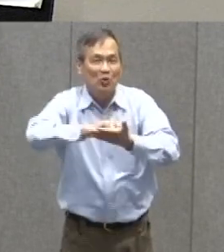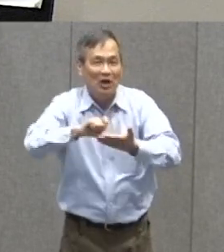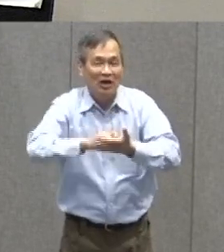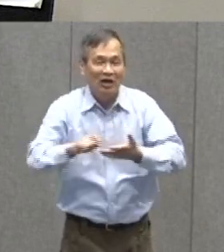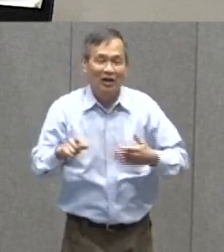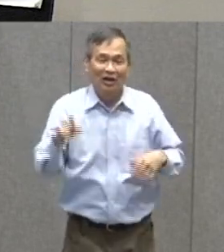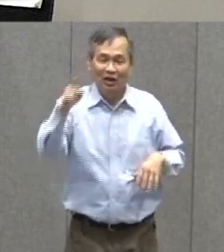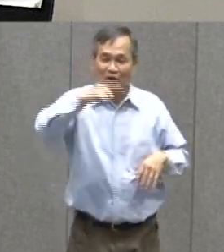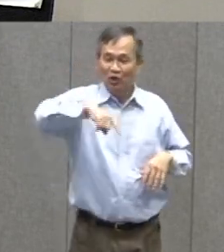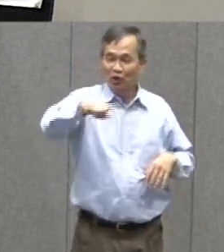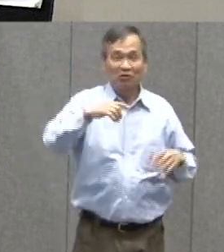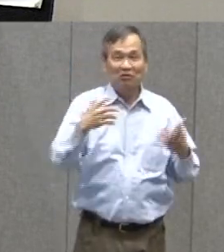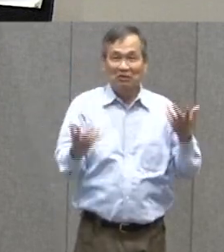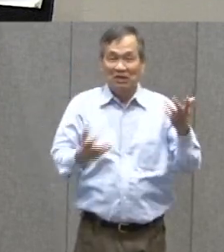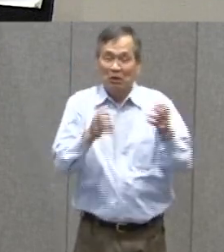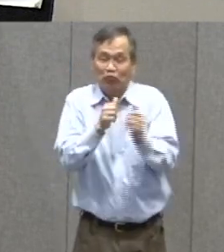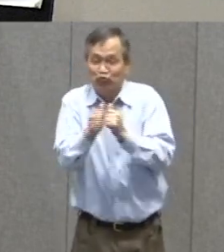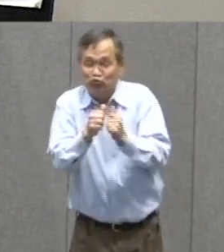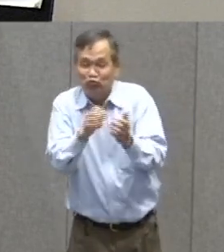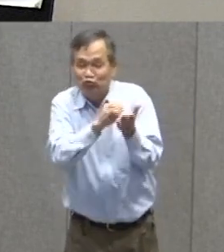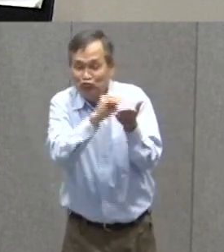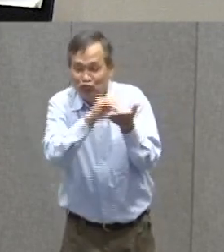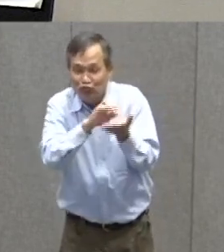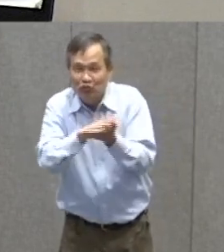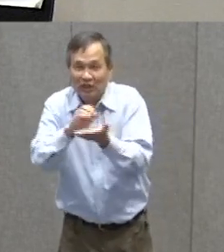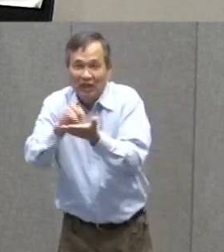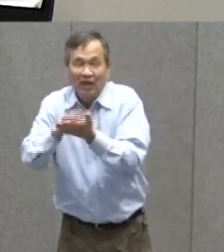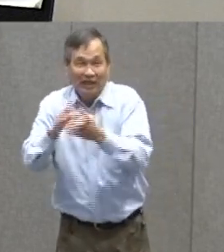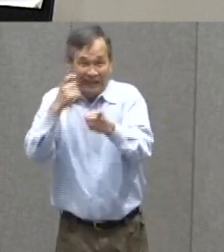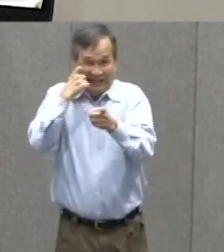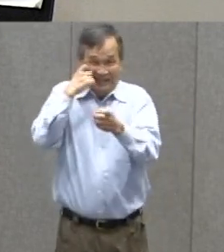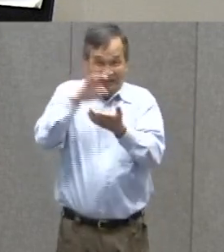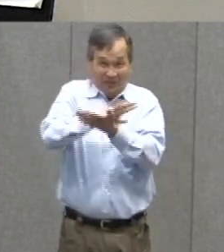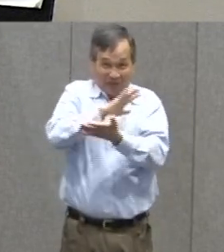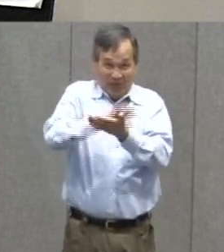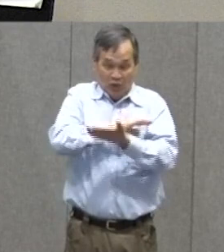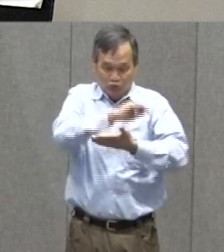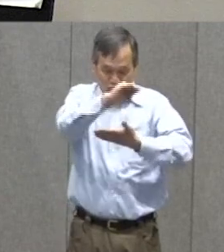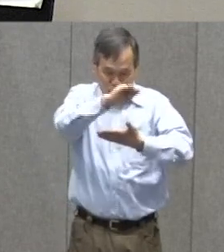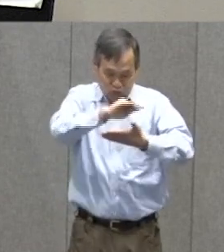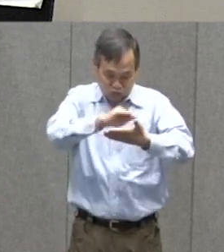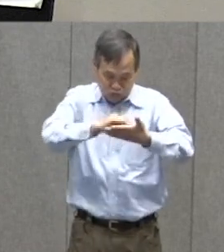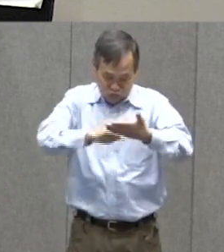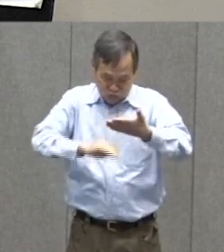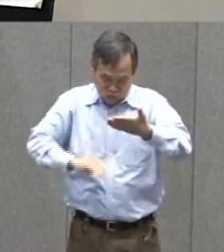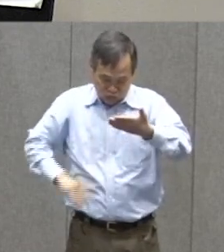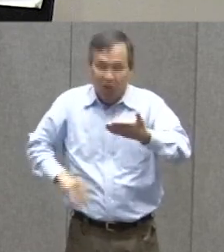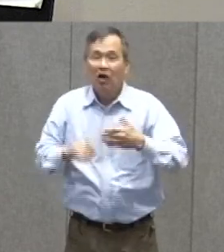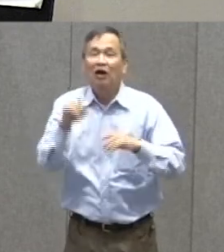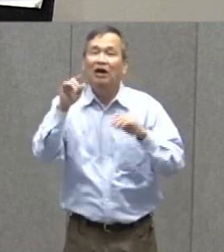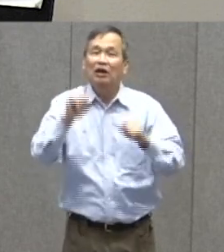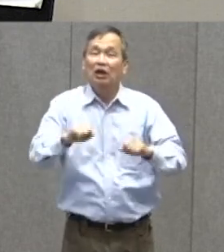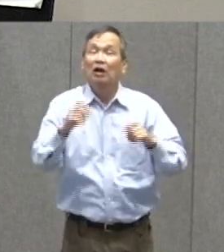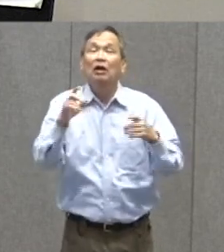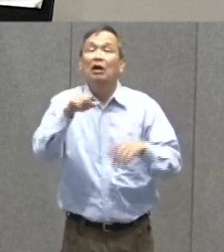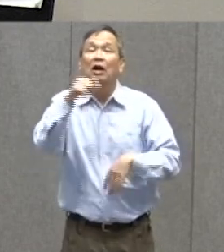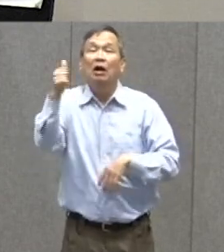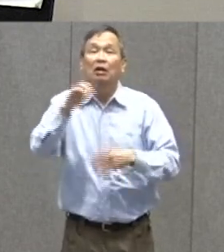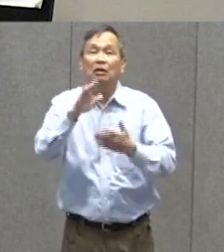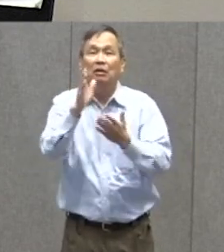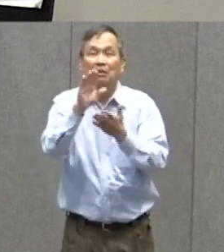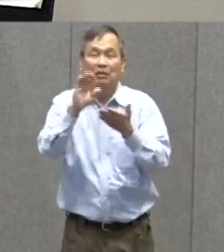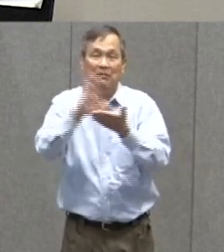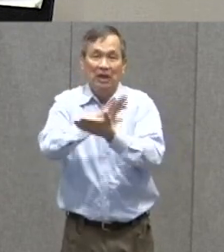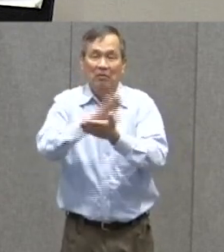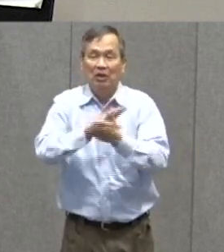book, or if the piece of paper that you have, just put on the other side of the paper, go ahead and